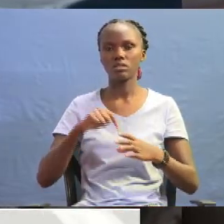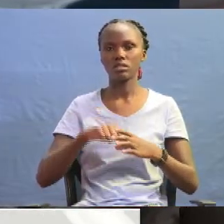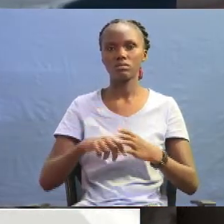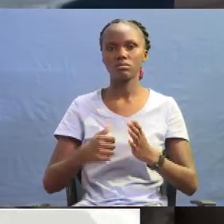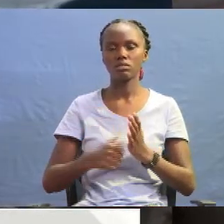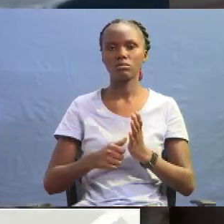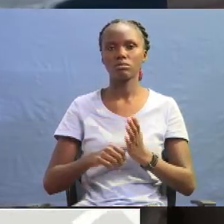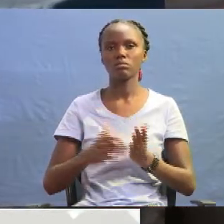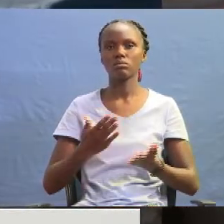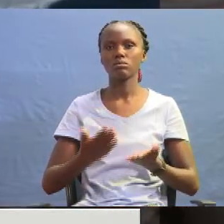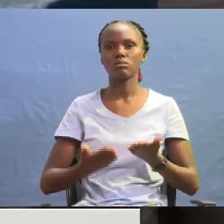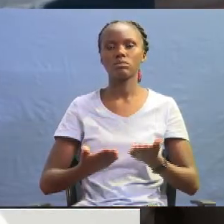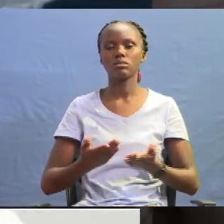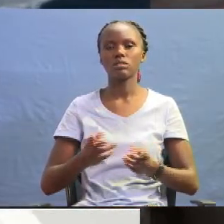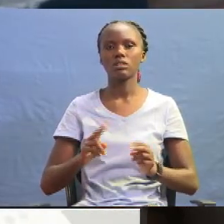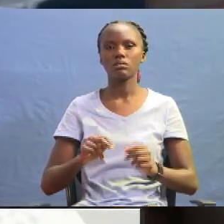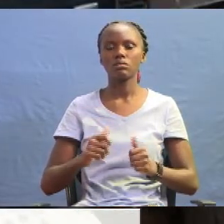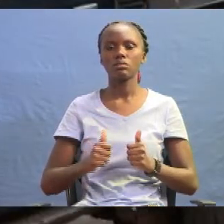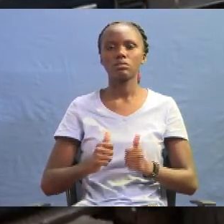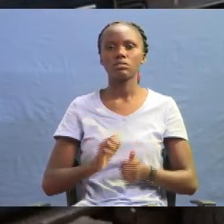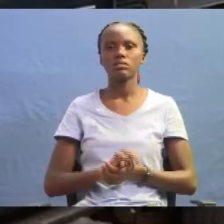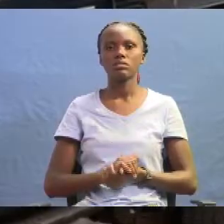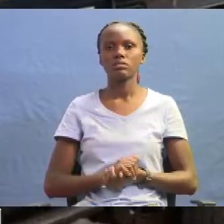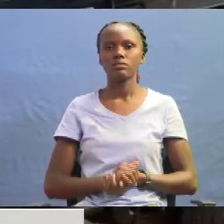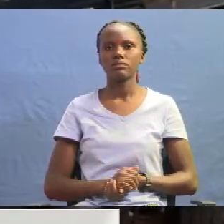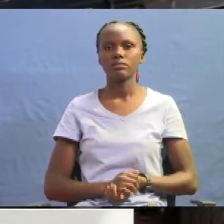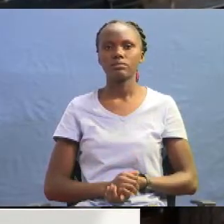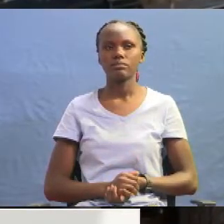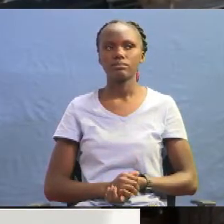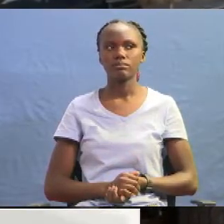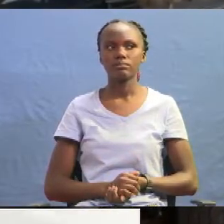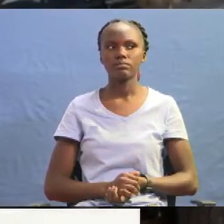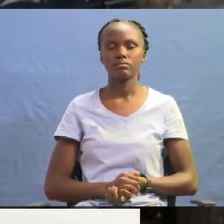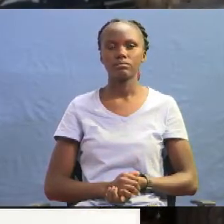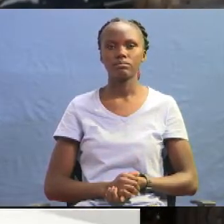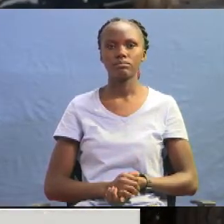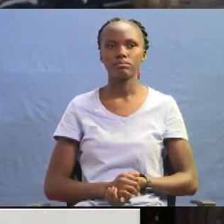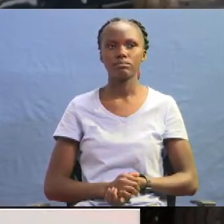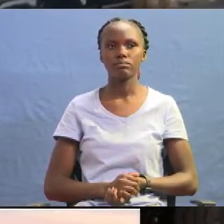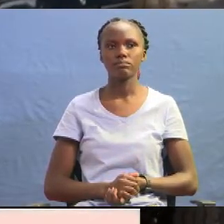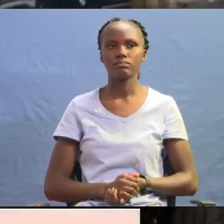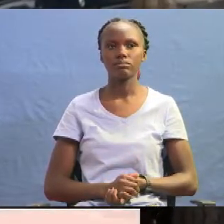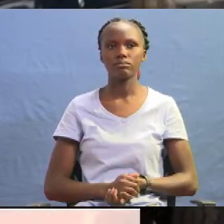uncover the circumstances leading to the tragedy.